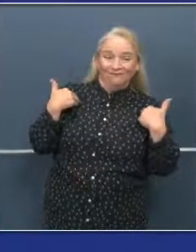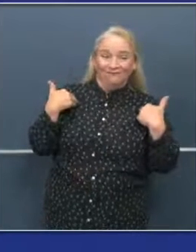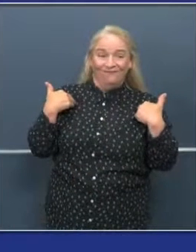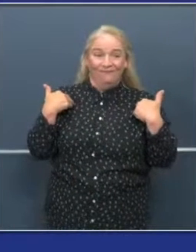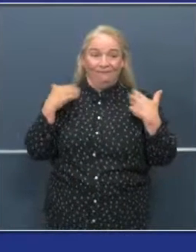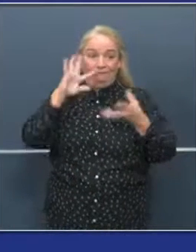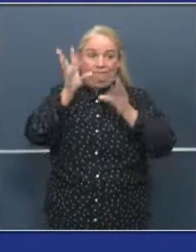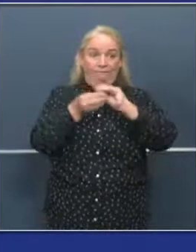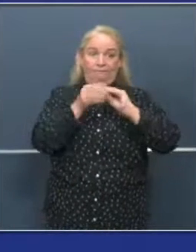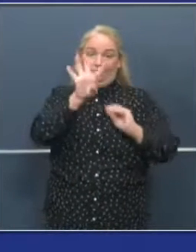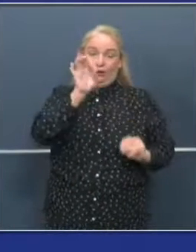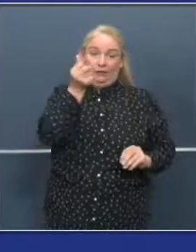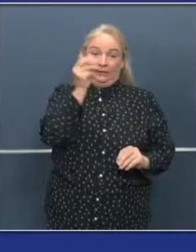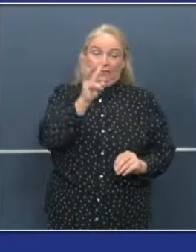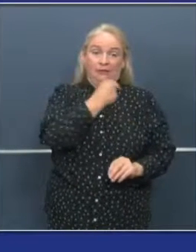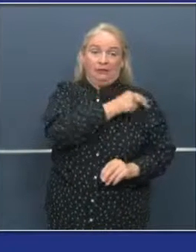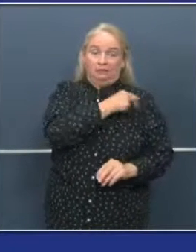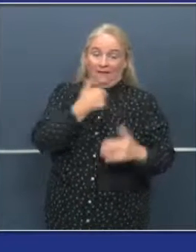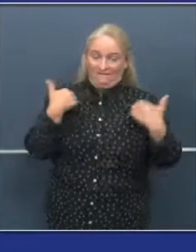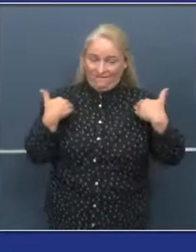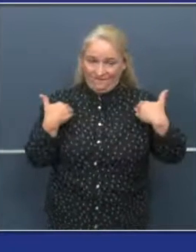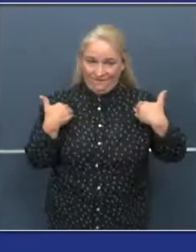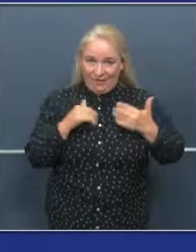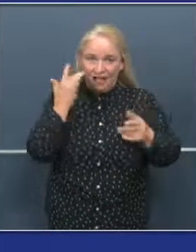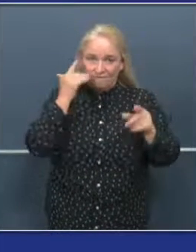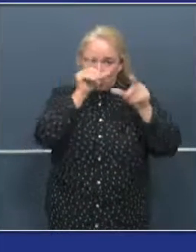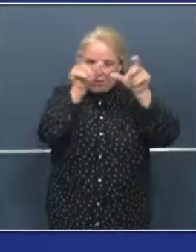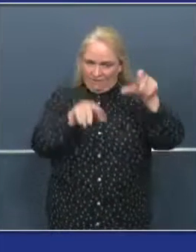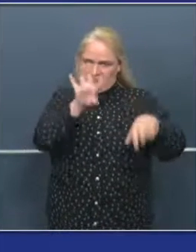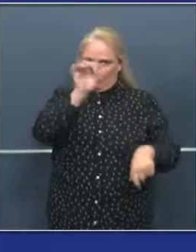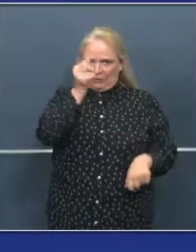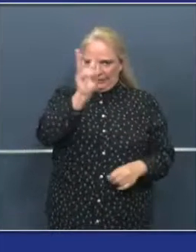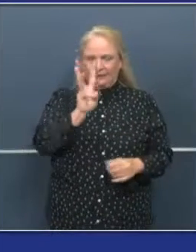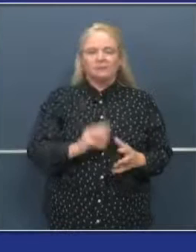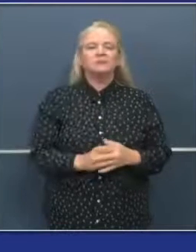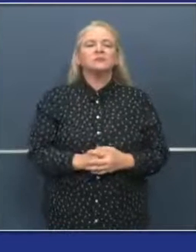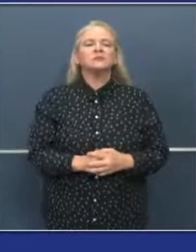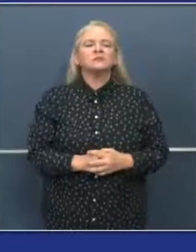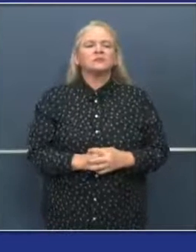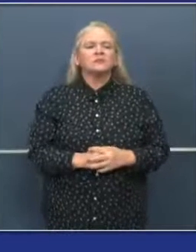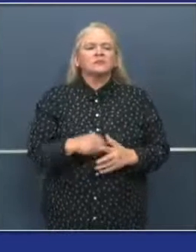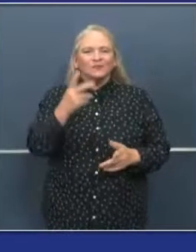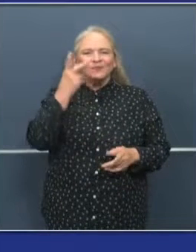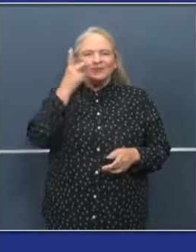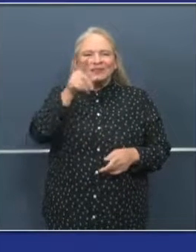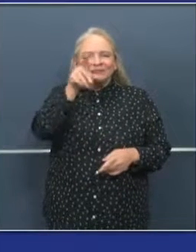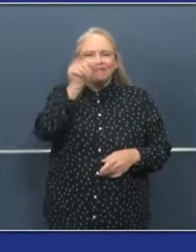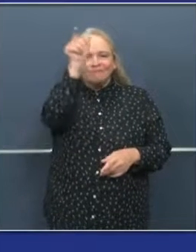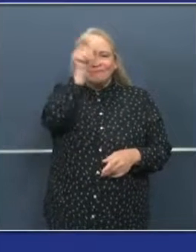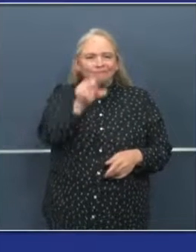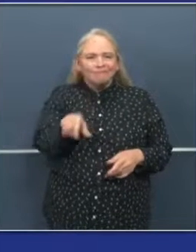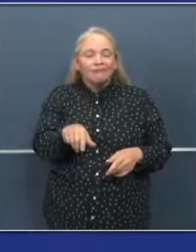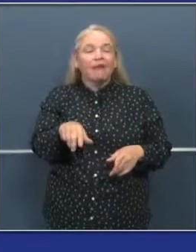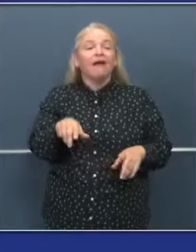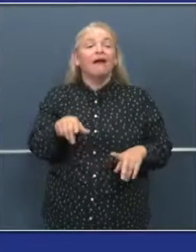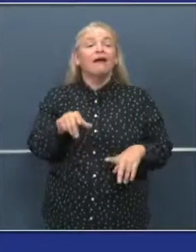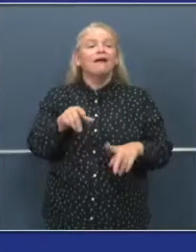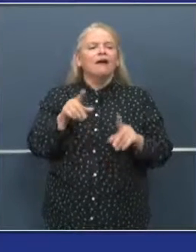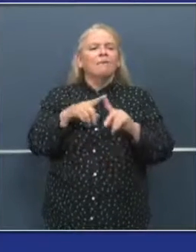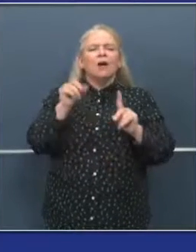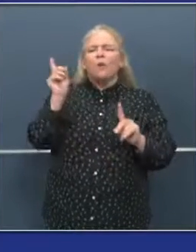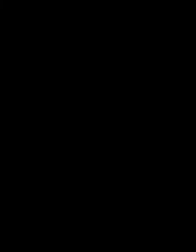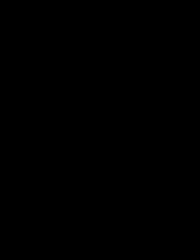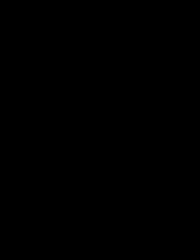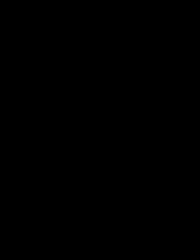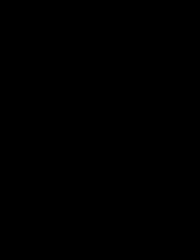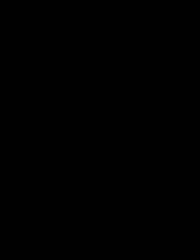hospitals. You have roughly, plus or minus state, a few thousand. but one thing you'll see from the slide 21,000 is they're not equally licensed distributed hospital in various parts beds